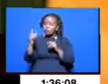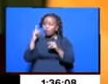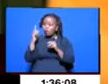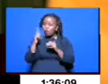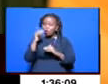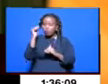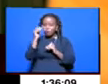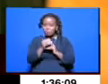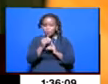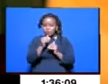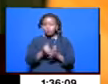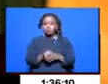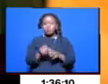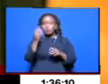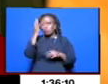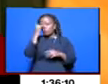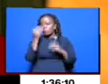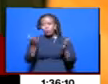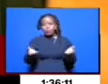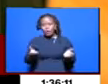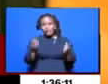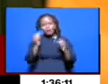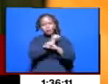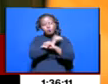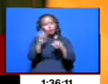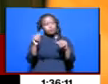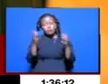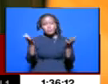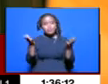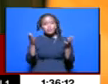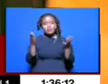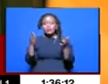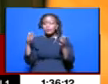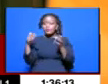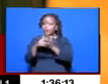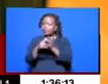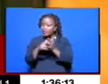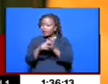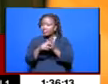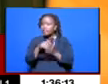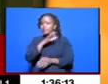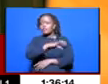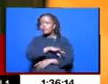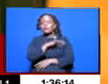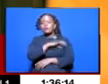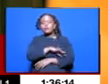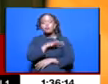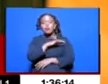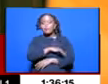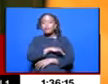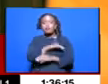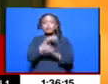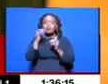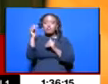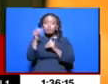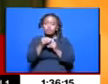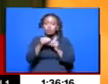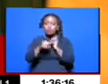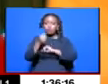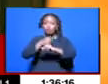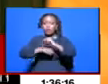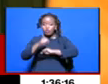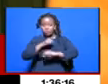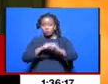And then why would the president be denied the benefit of limitation of actions?